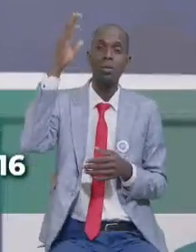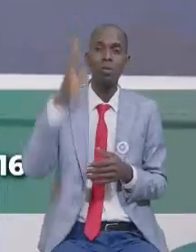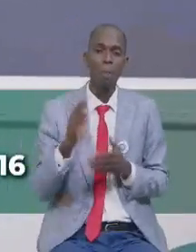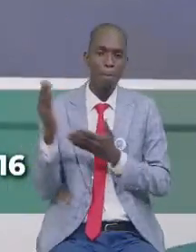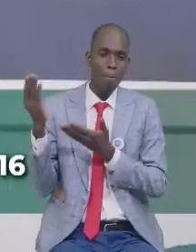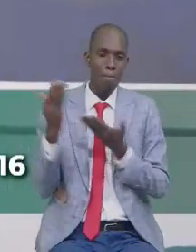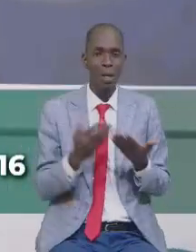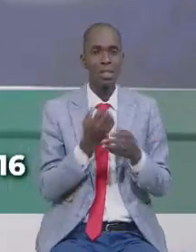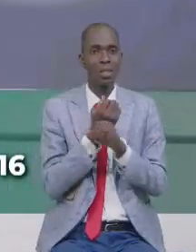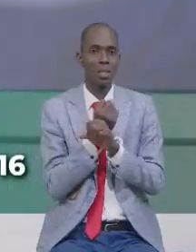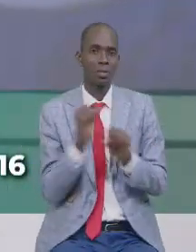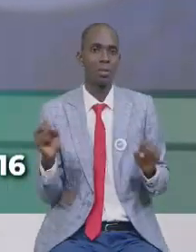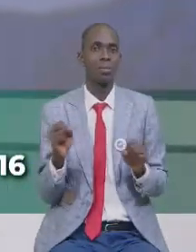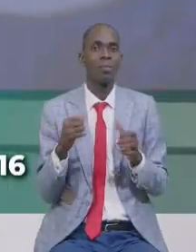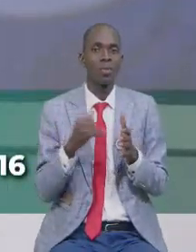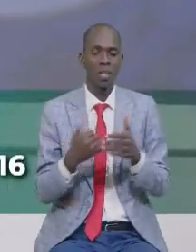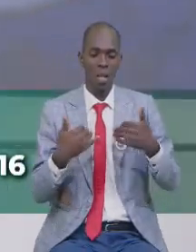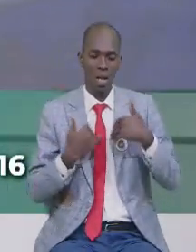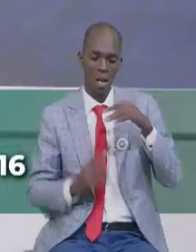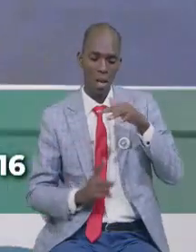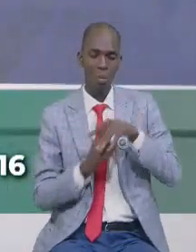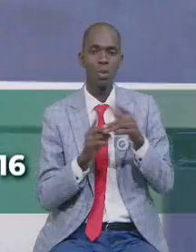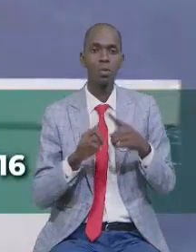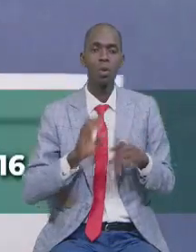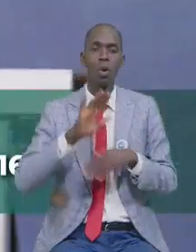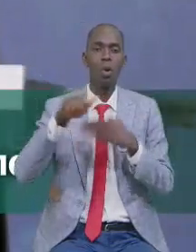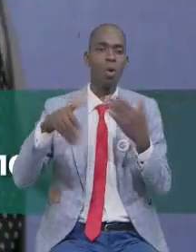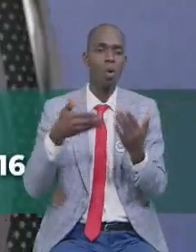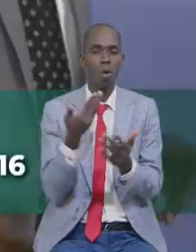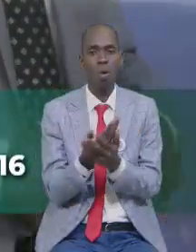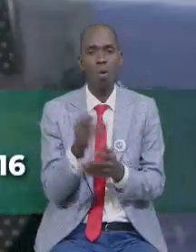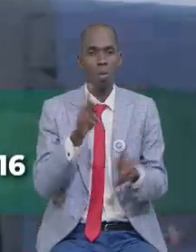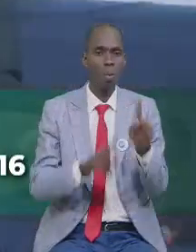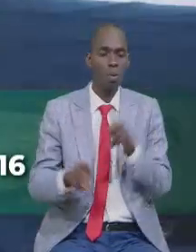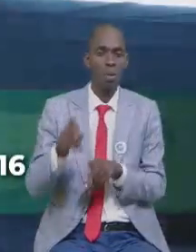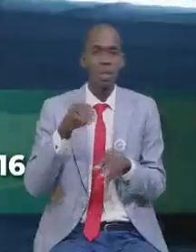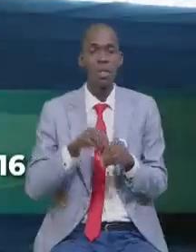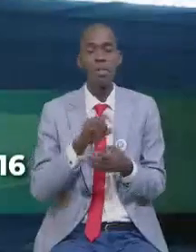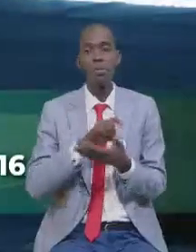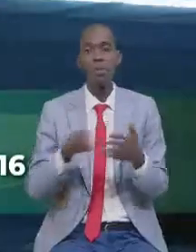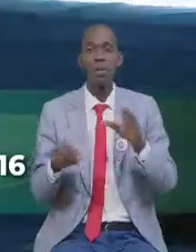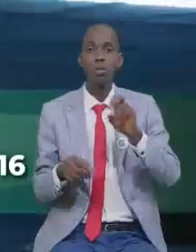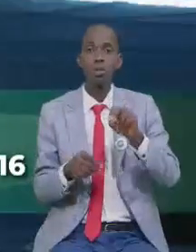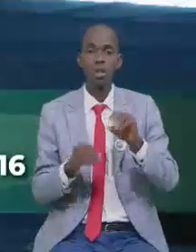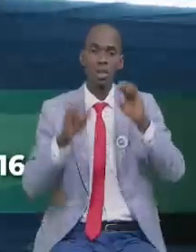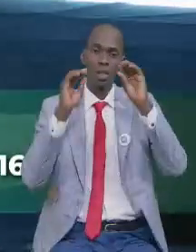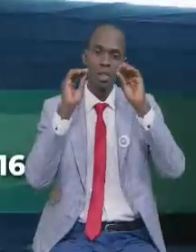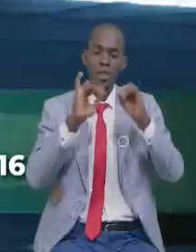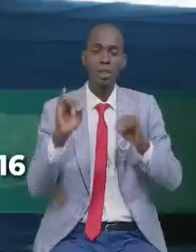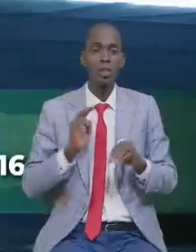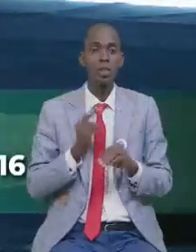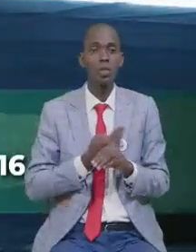salvation. Vision. It has appeared unto all men. In verse 12, teaching us that